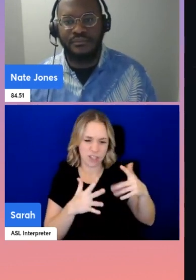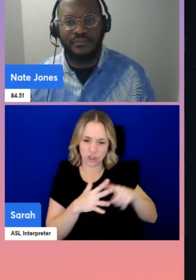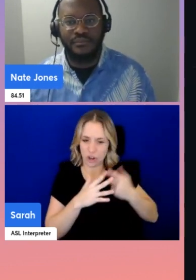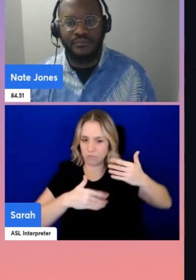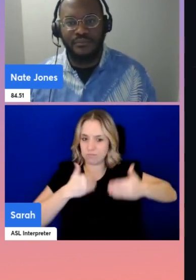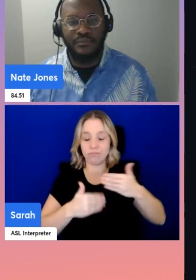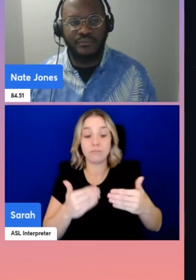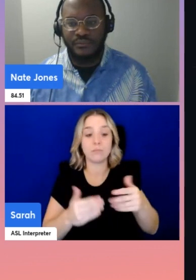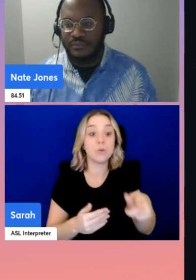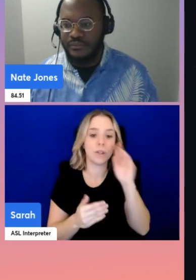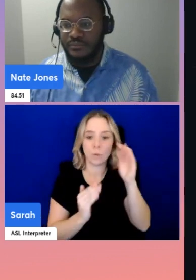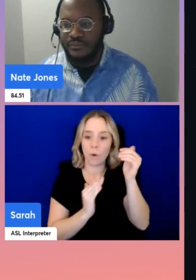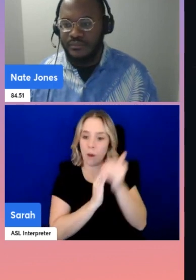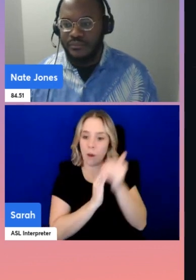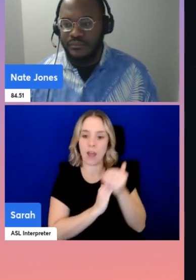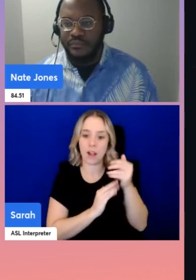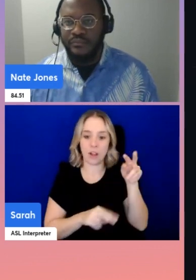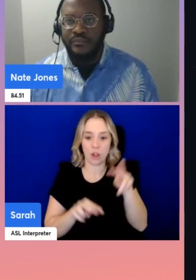your latest